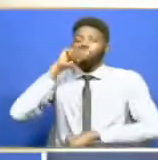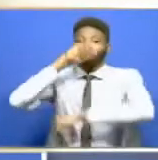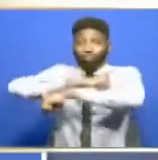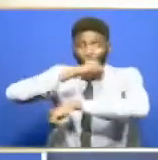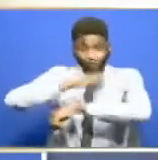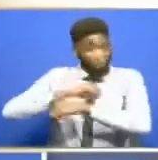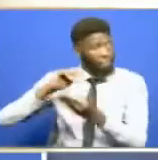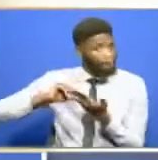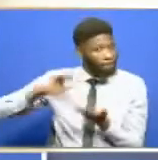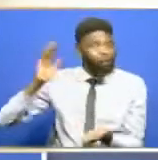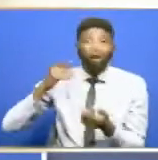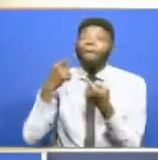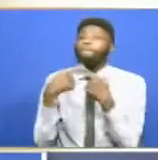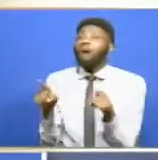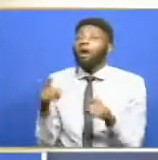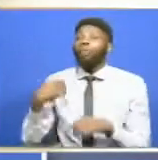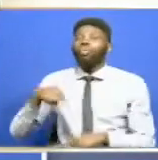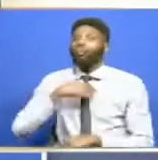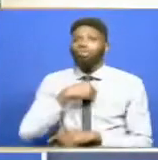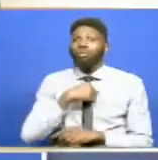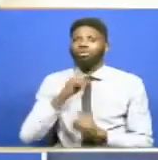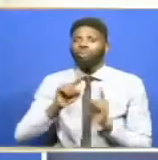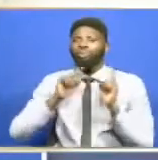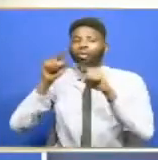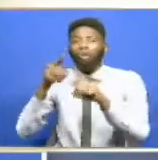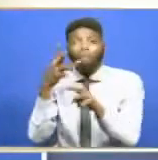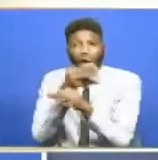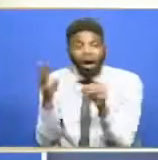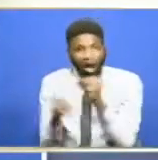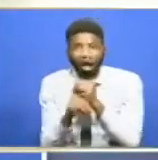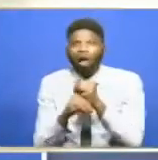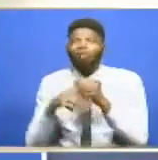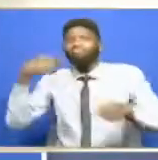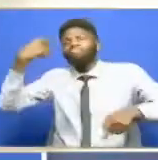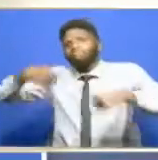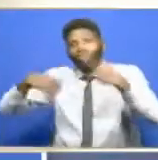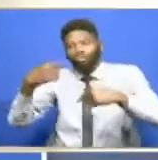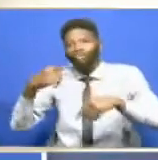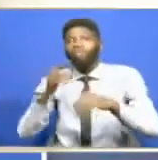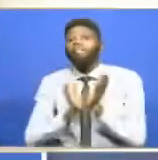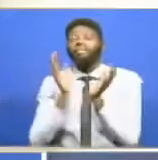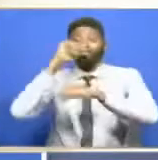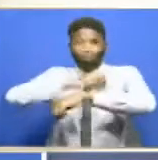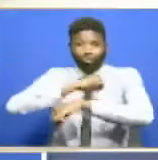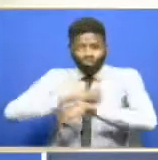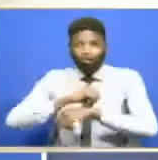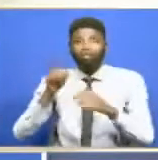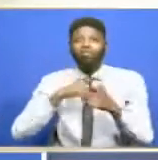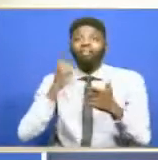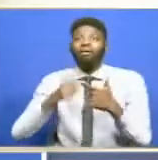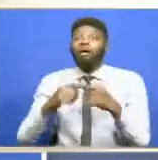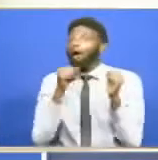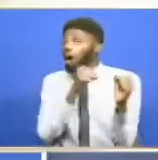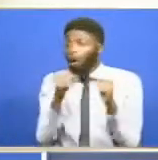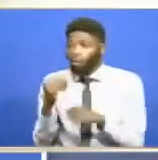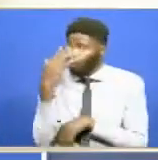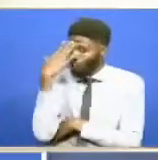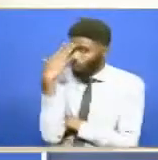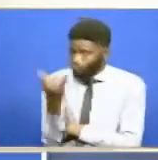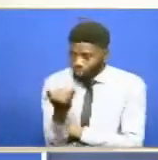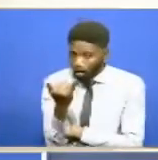so, but we used to go for like mathematics contests in public schools, and it was really hard because